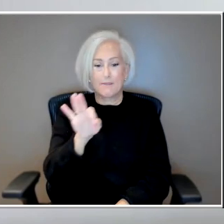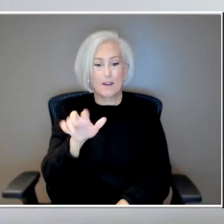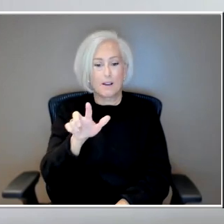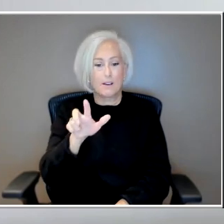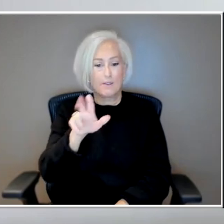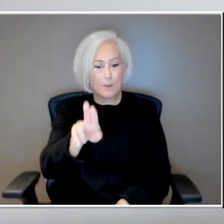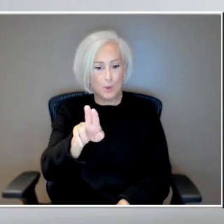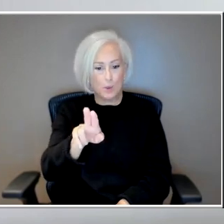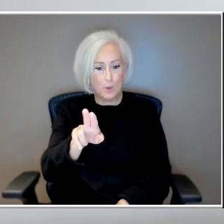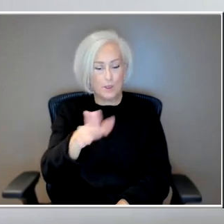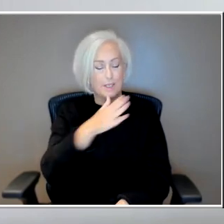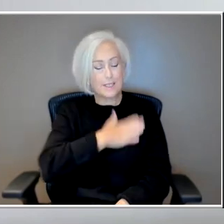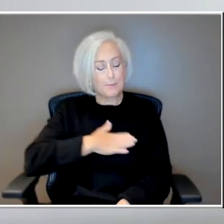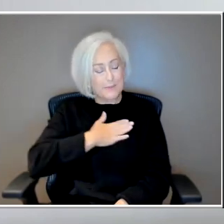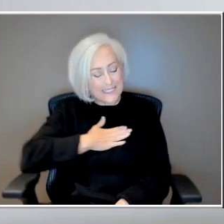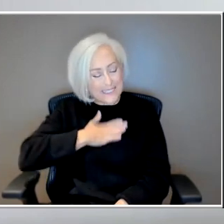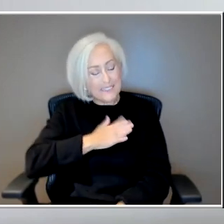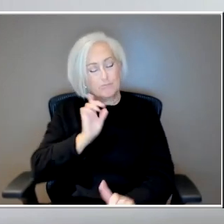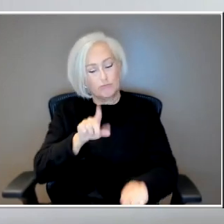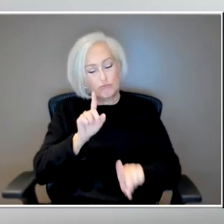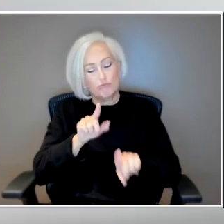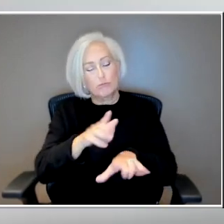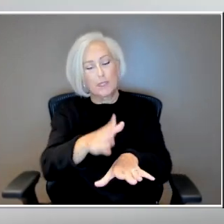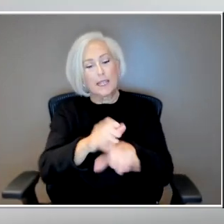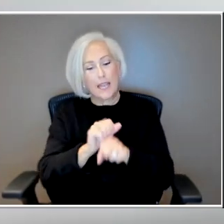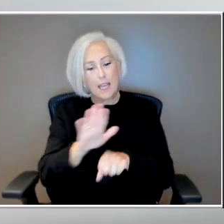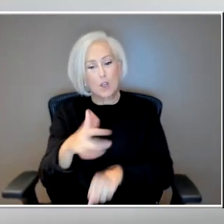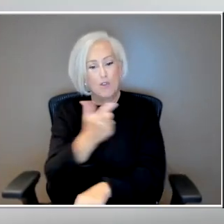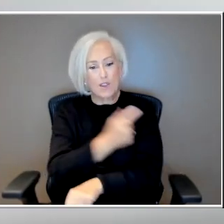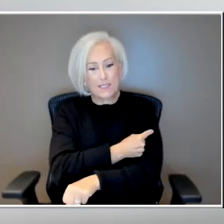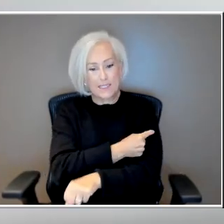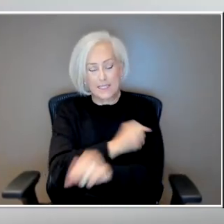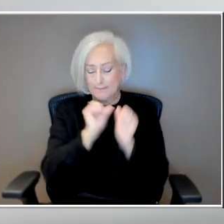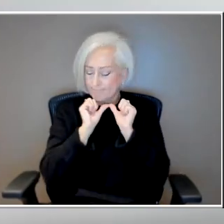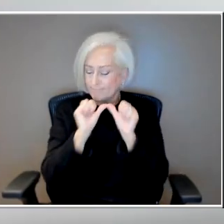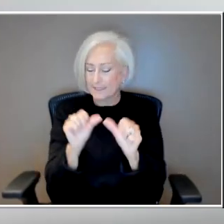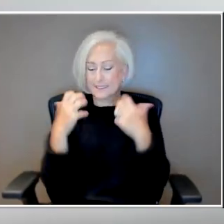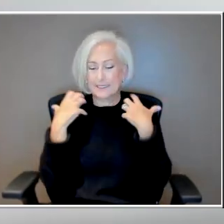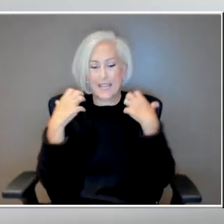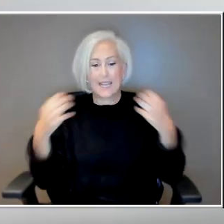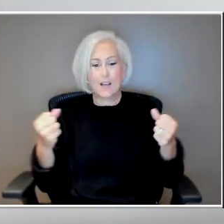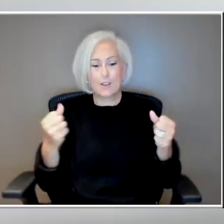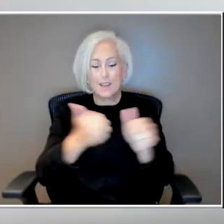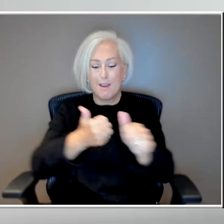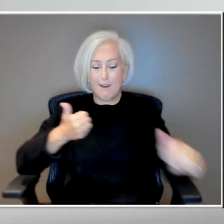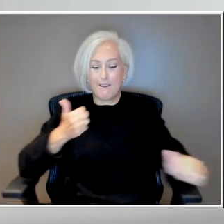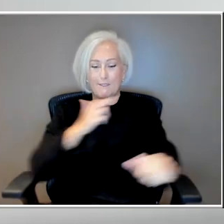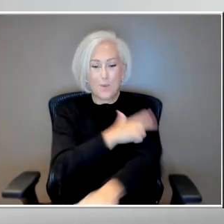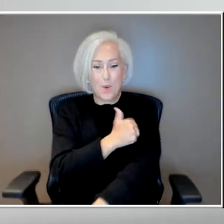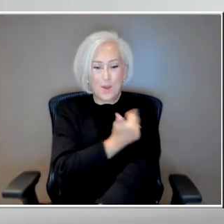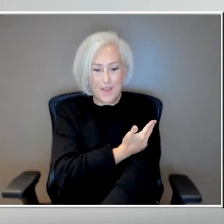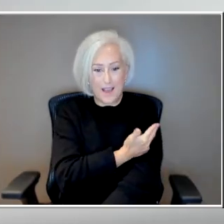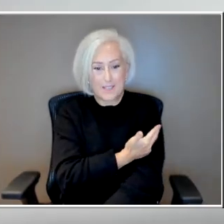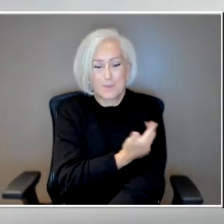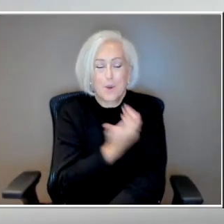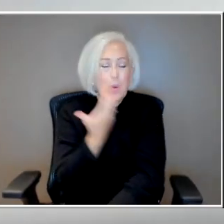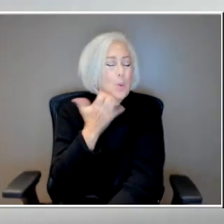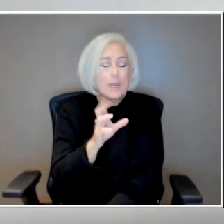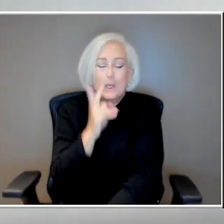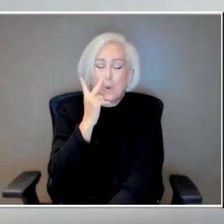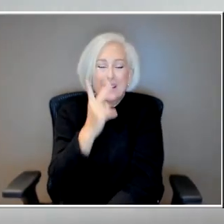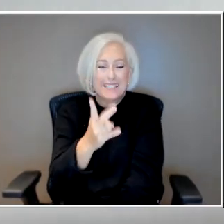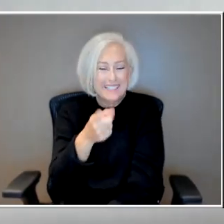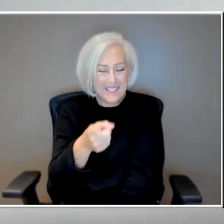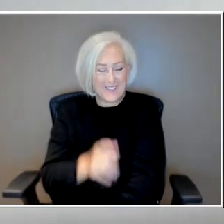please, please get your vaccines. Stay healthy. Stay out of the hospital. We don't want to see you here this